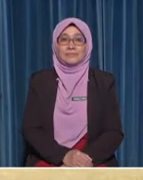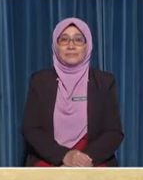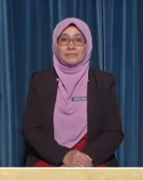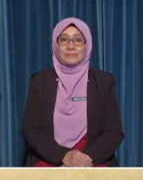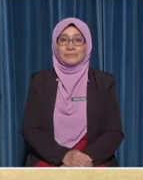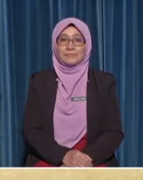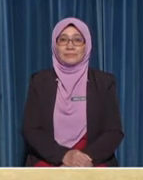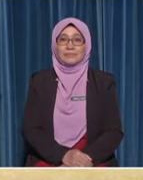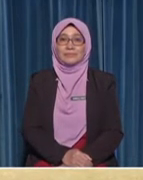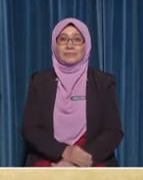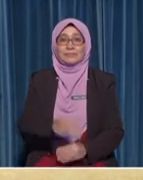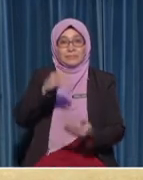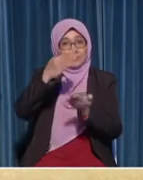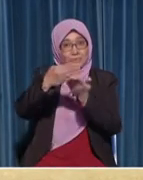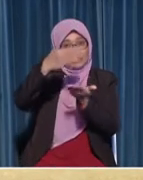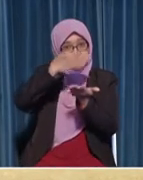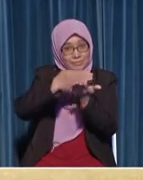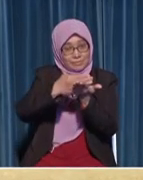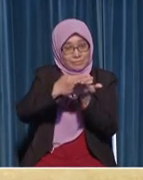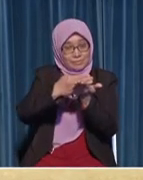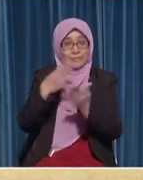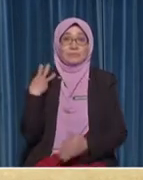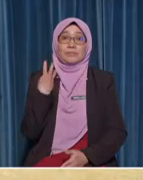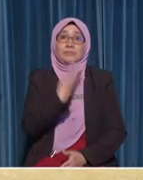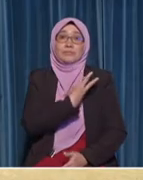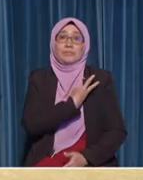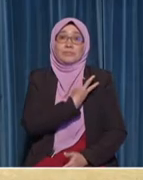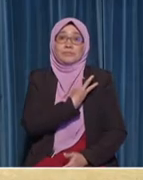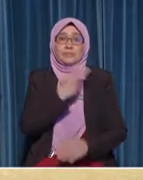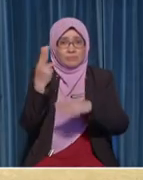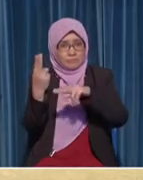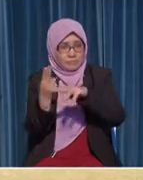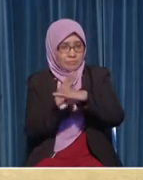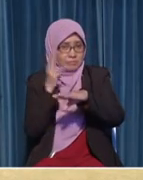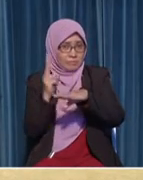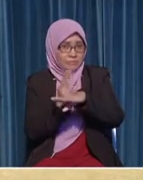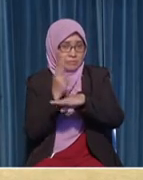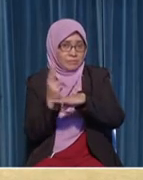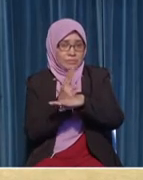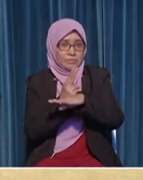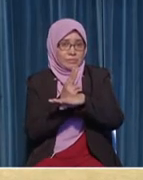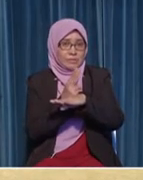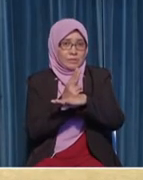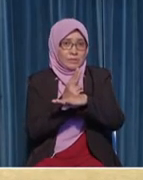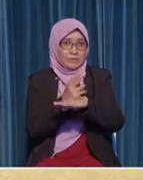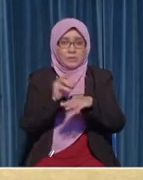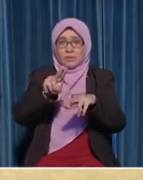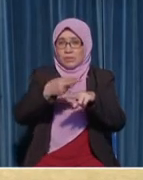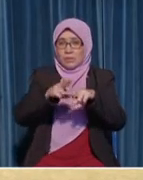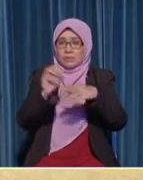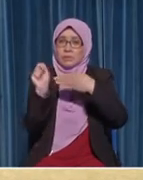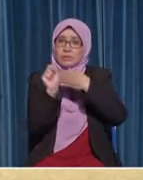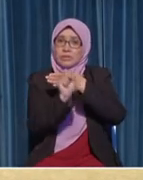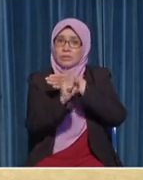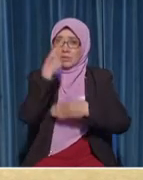In this lesson, we are going to use a weighing scale to measure the